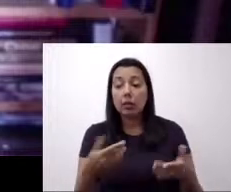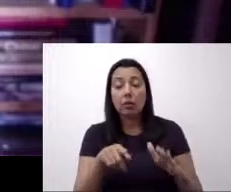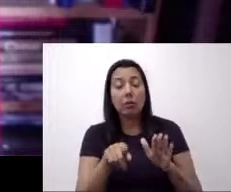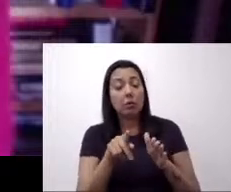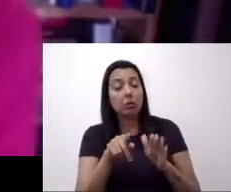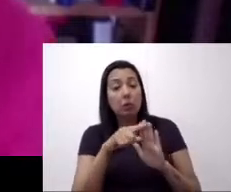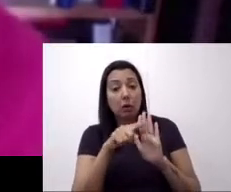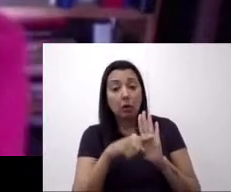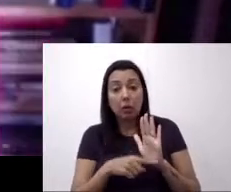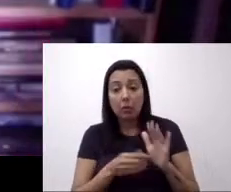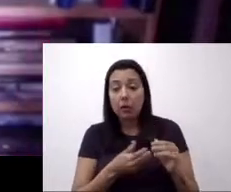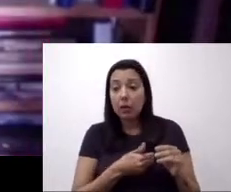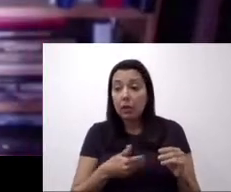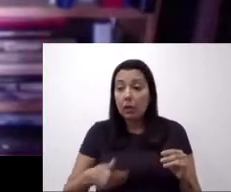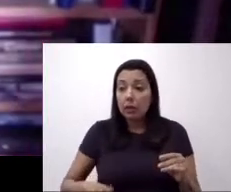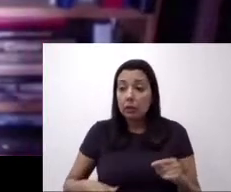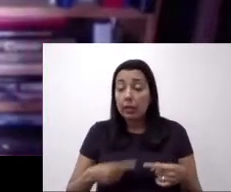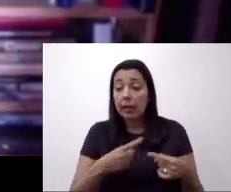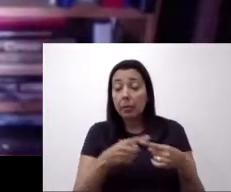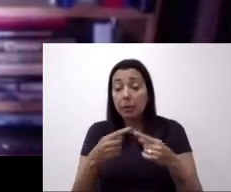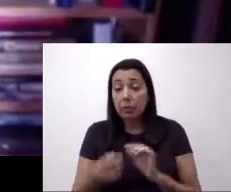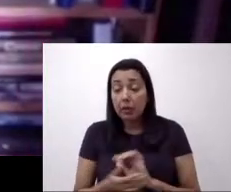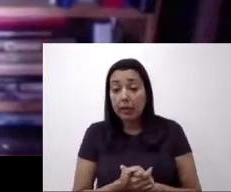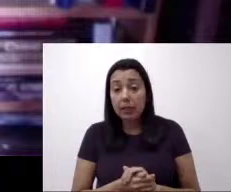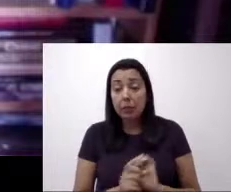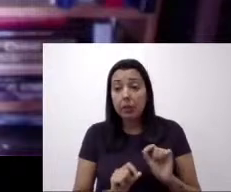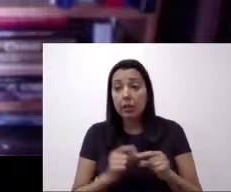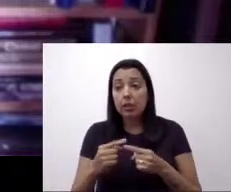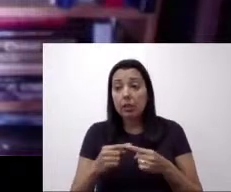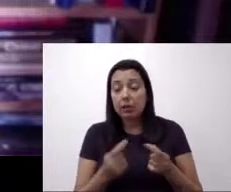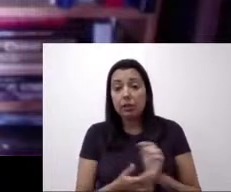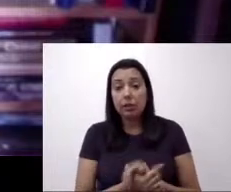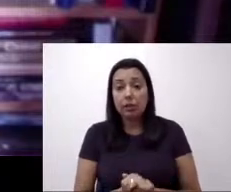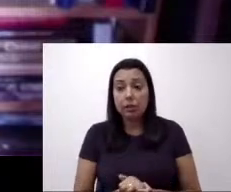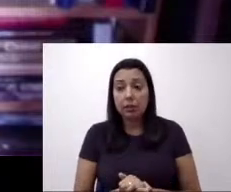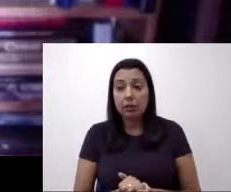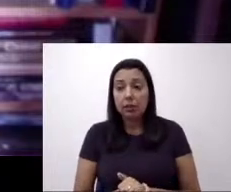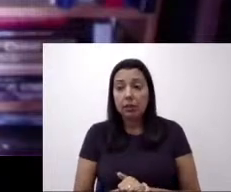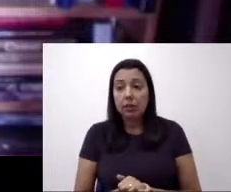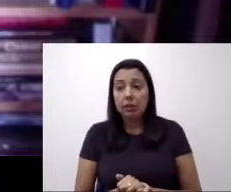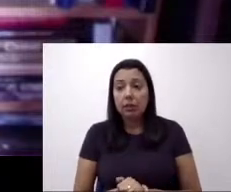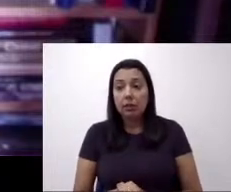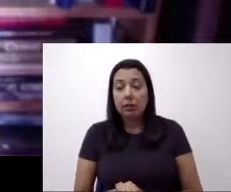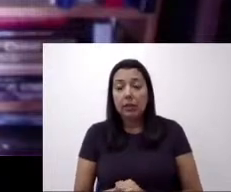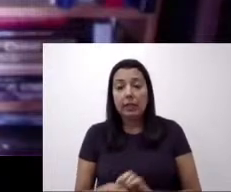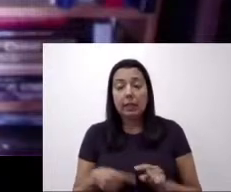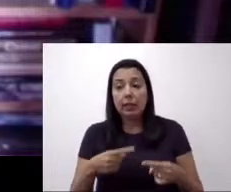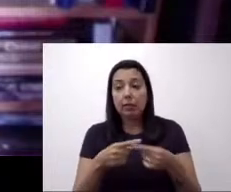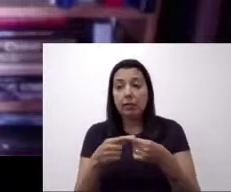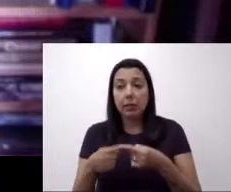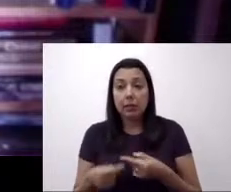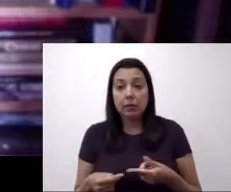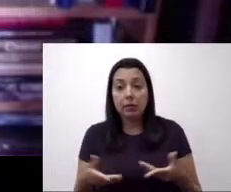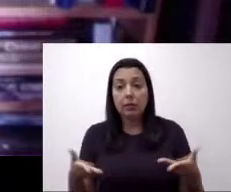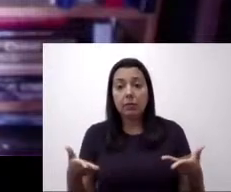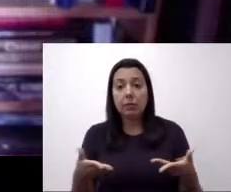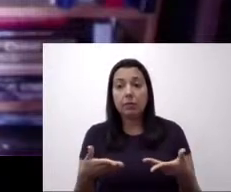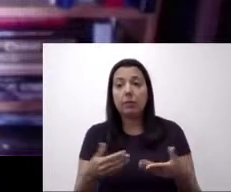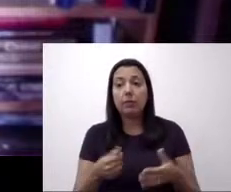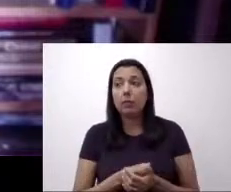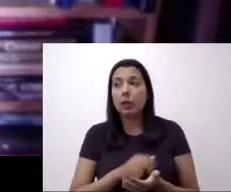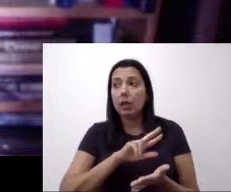Indeed, it's a very topical issue, not only in Brazil, but also in Hungary, in Turkey, in Poland.